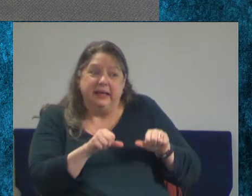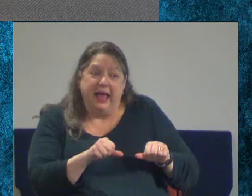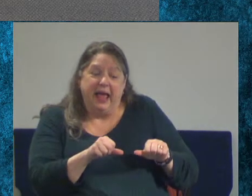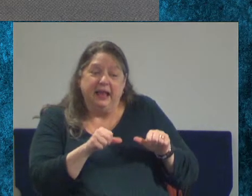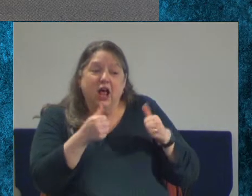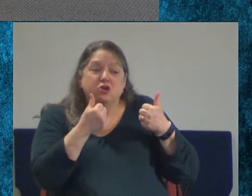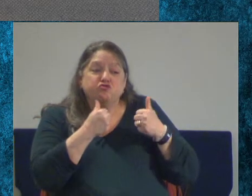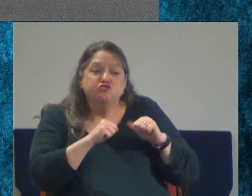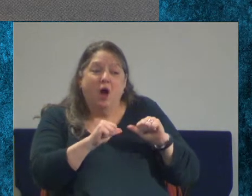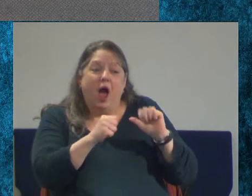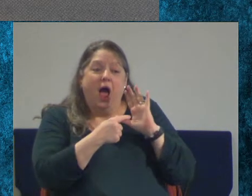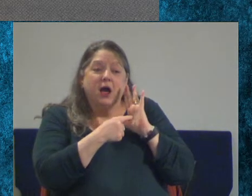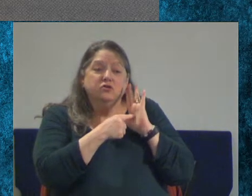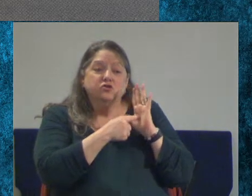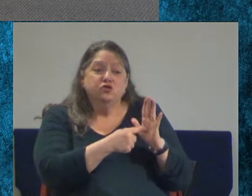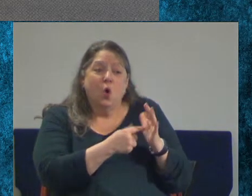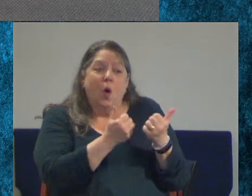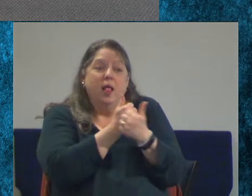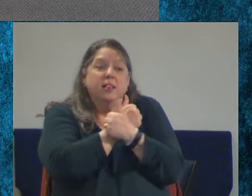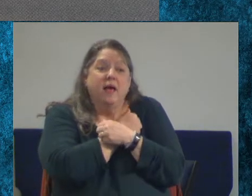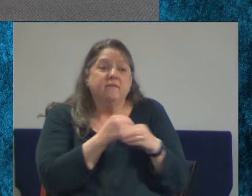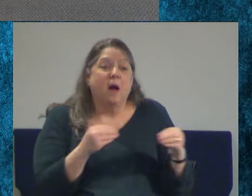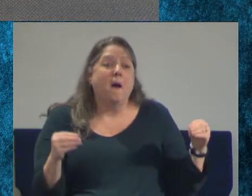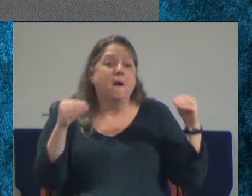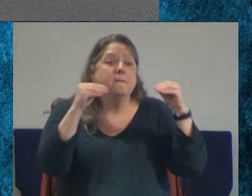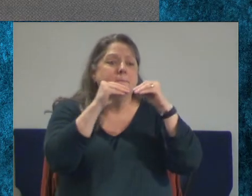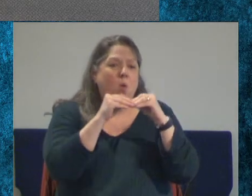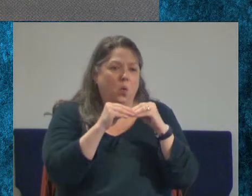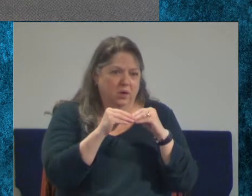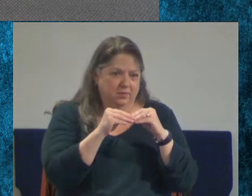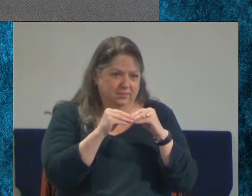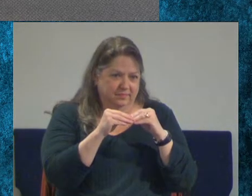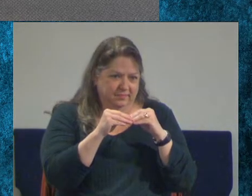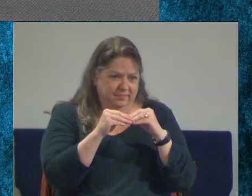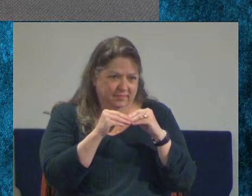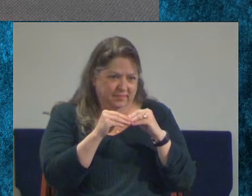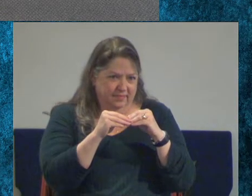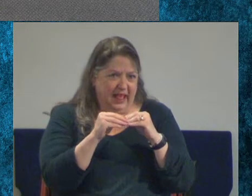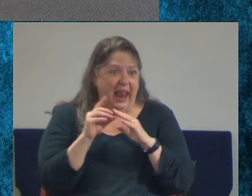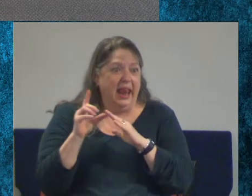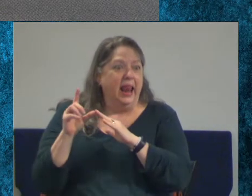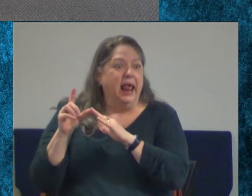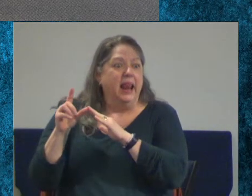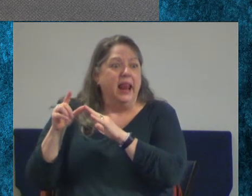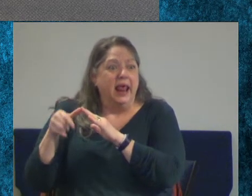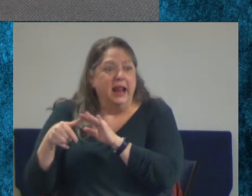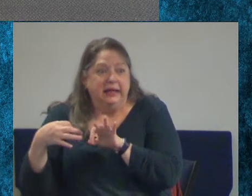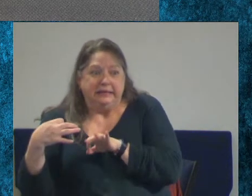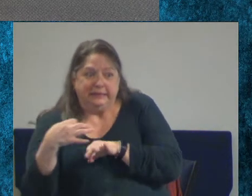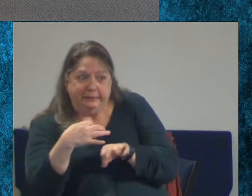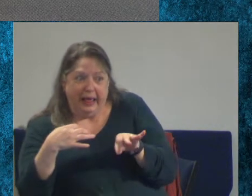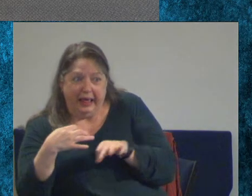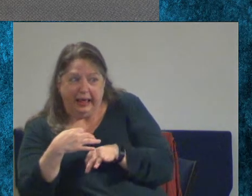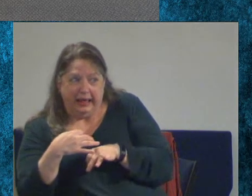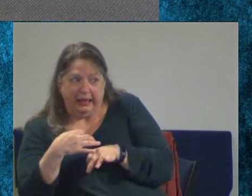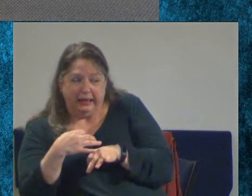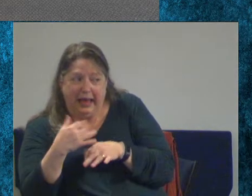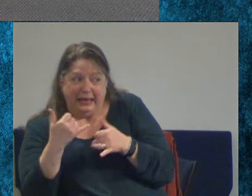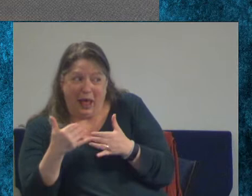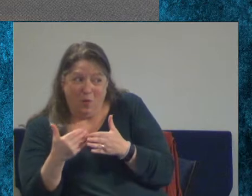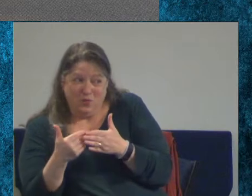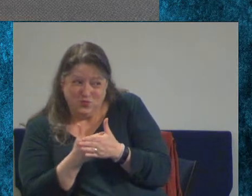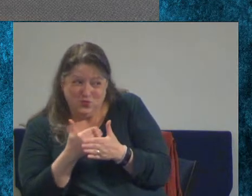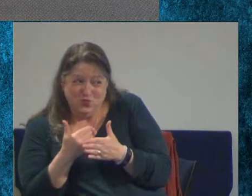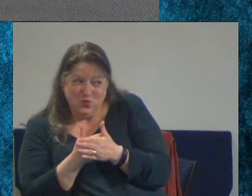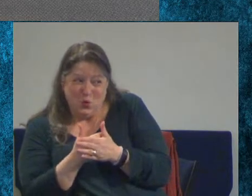his faith by showing his love for a runaway slave. You see, he is setting the stage for what the gist of